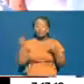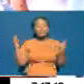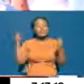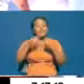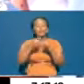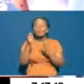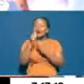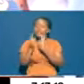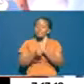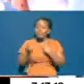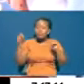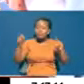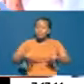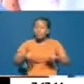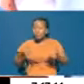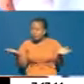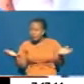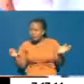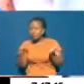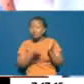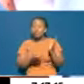is setting up two